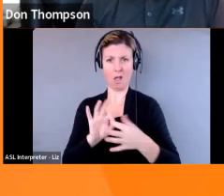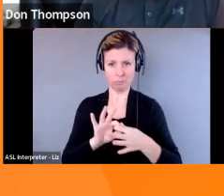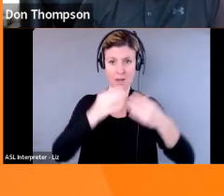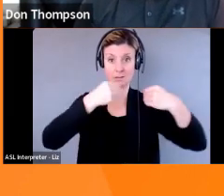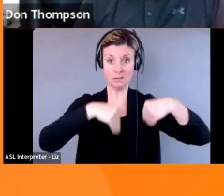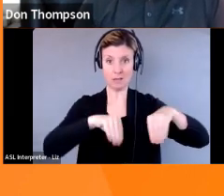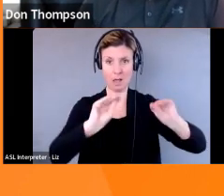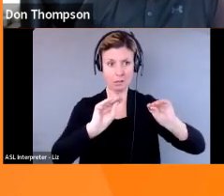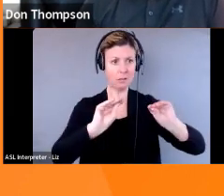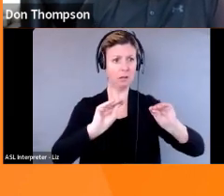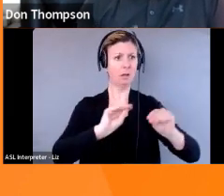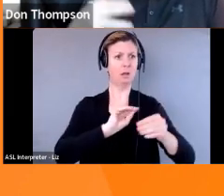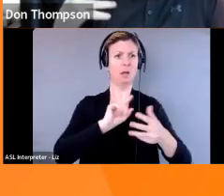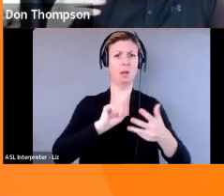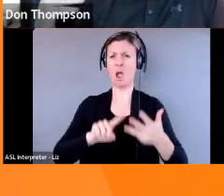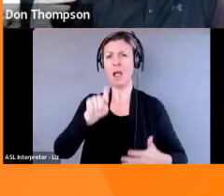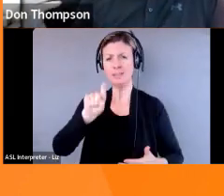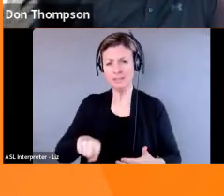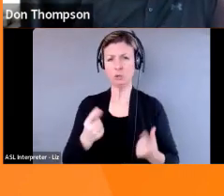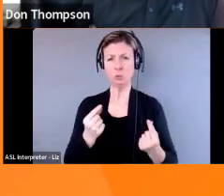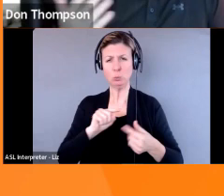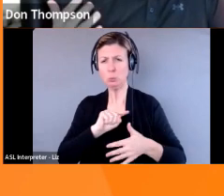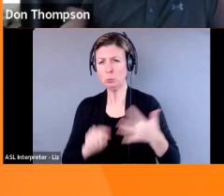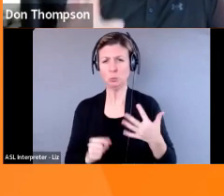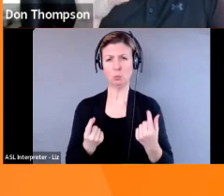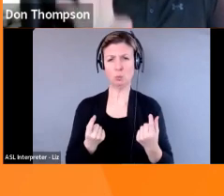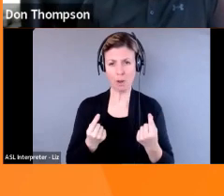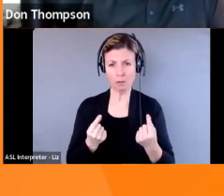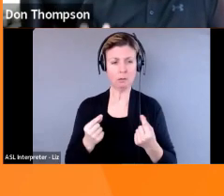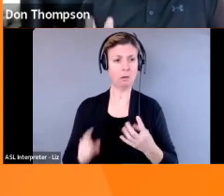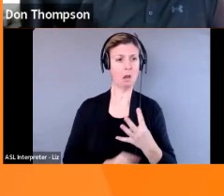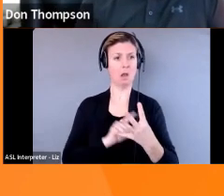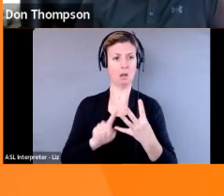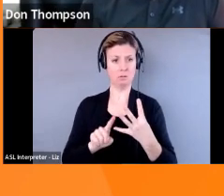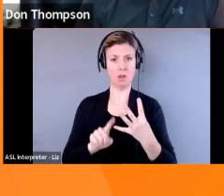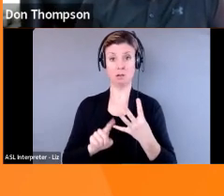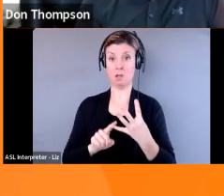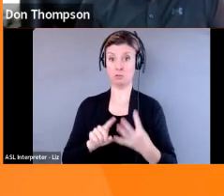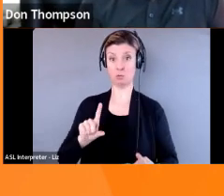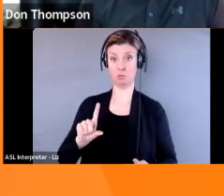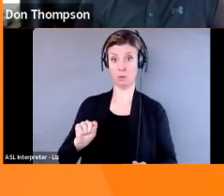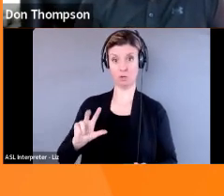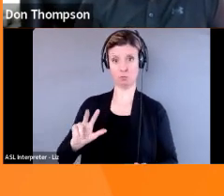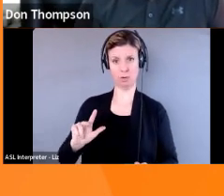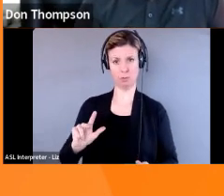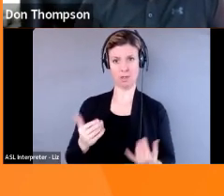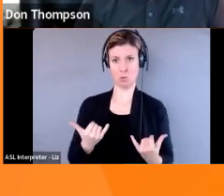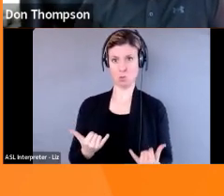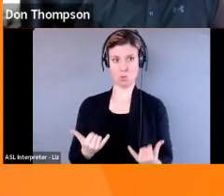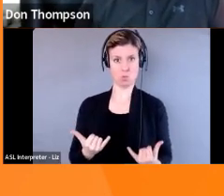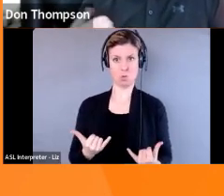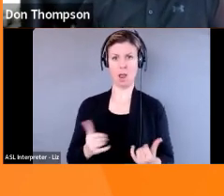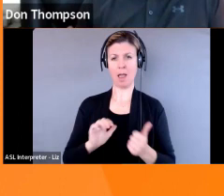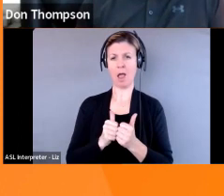than before? And so we'll be going through various items to address these questions and hopefully come out of